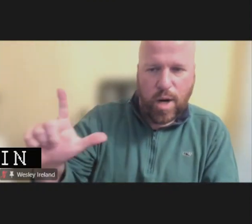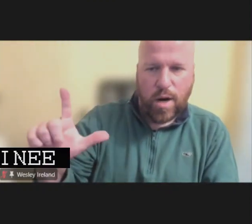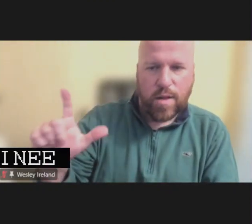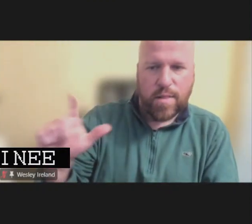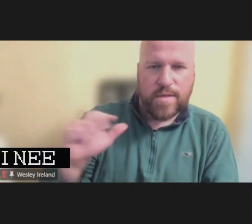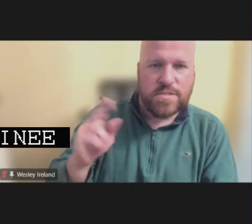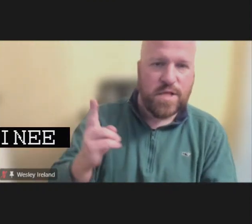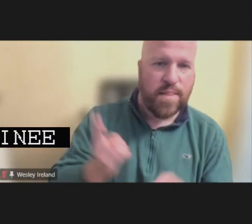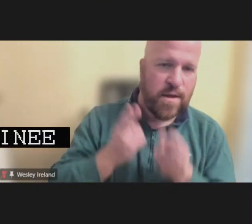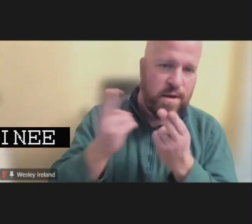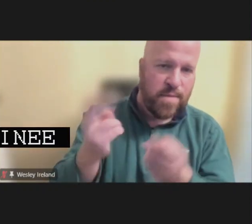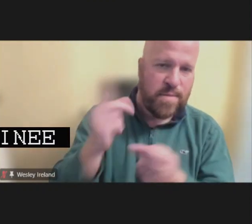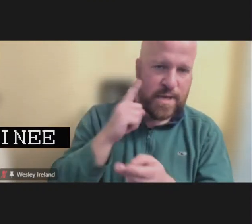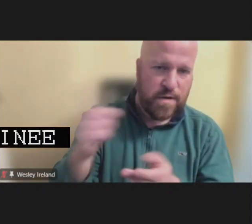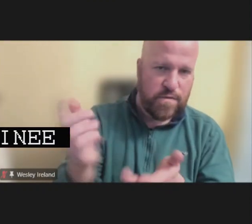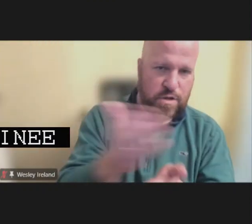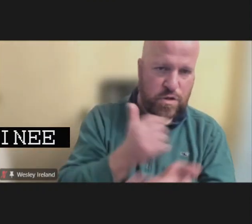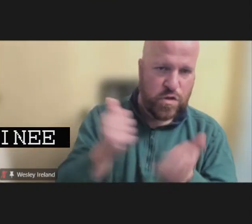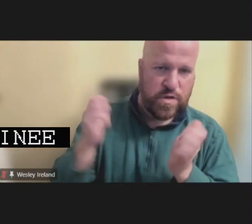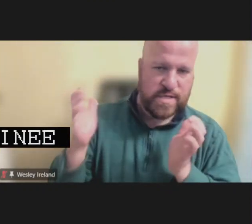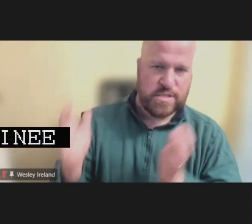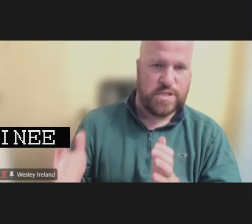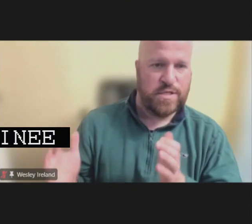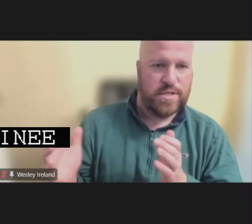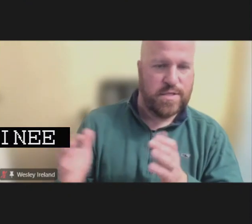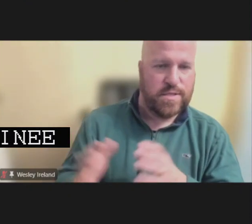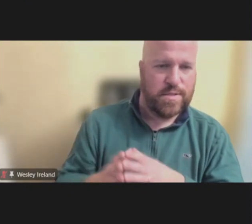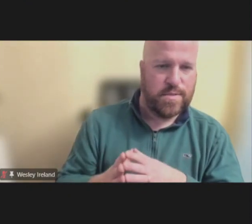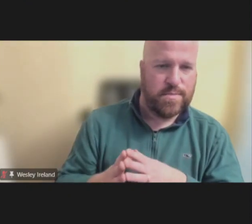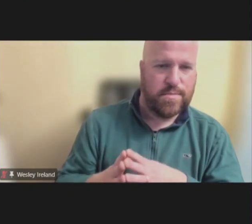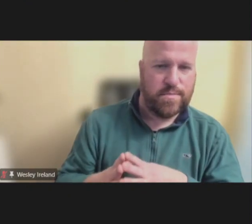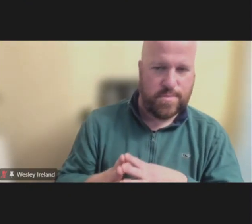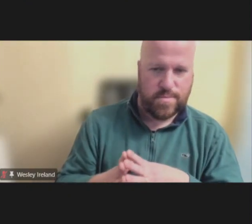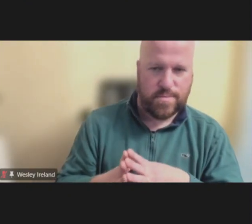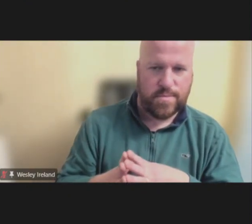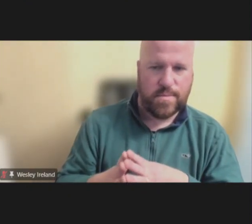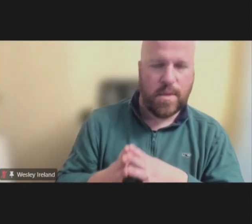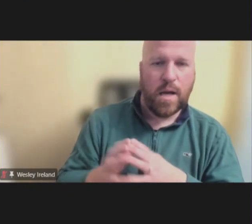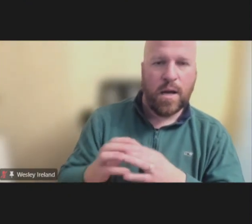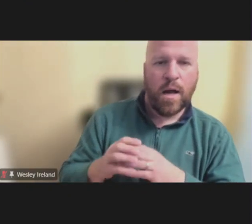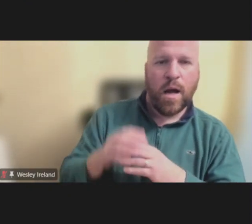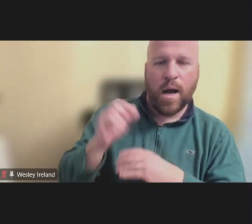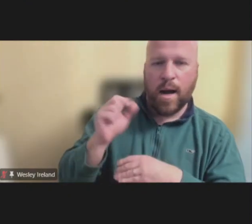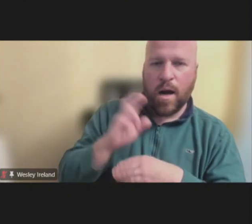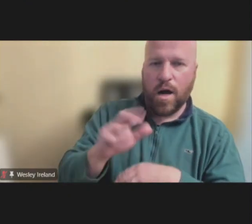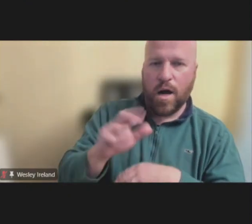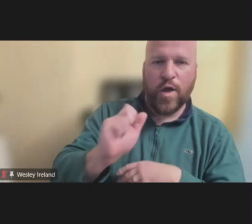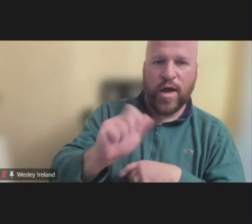That is Paul. Paul has been nominated for position of treasurer.